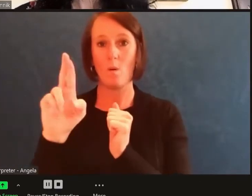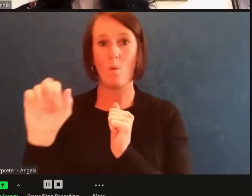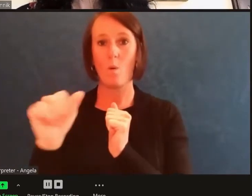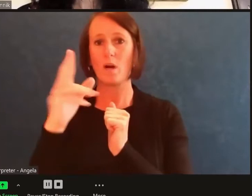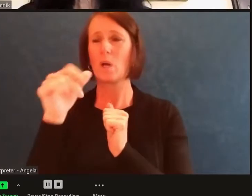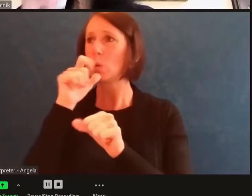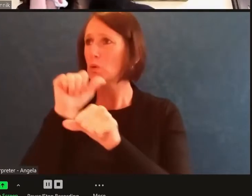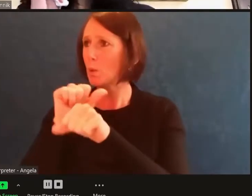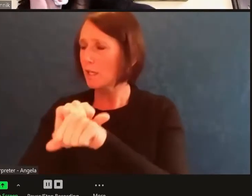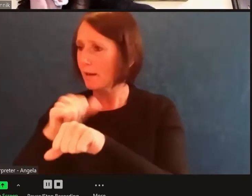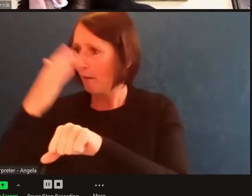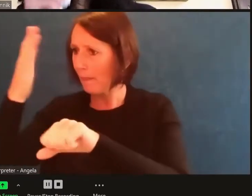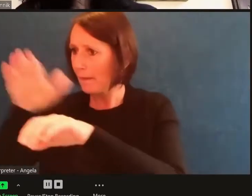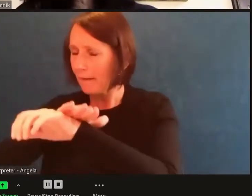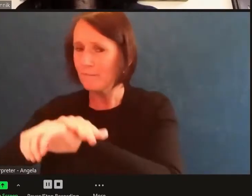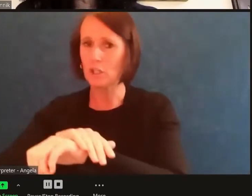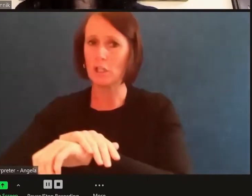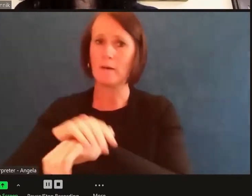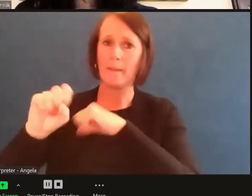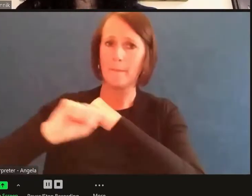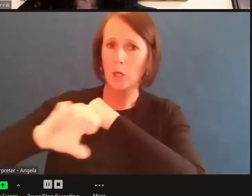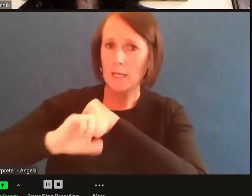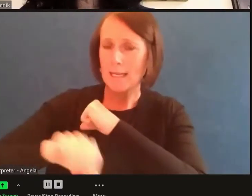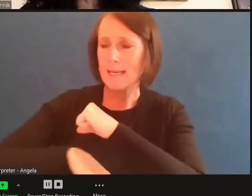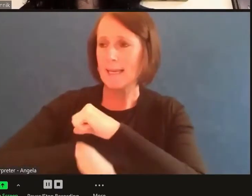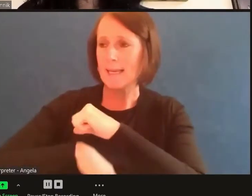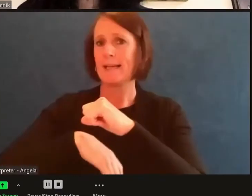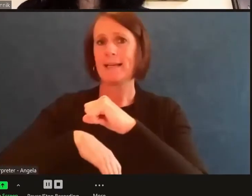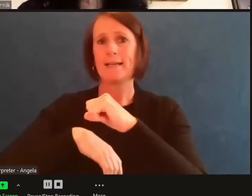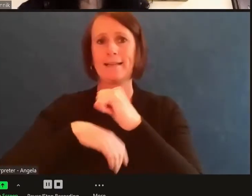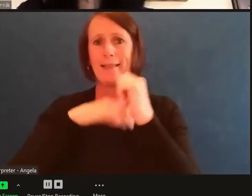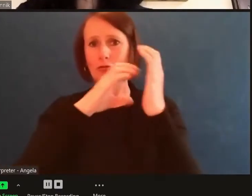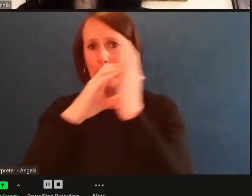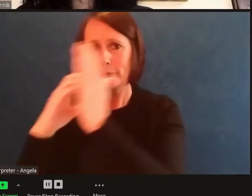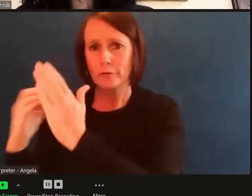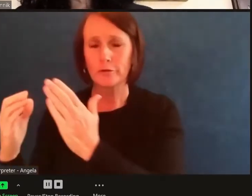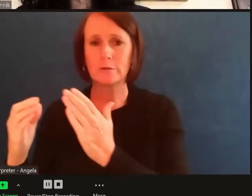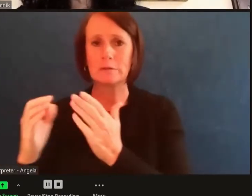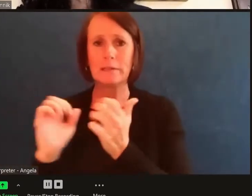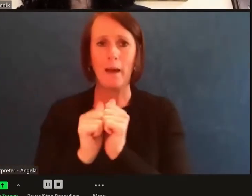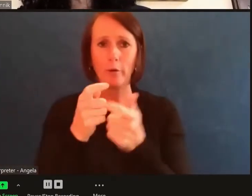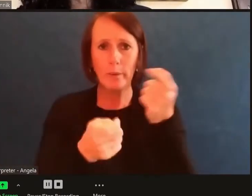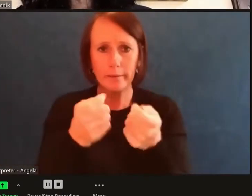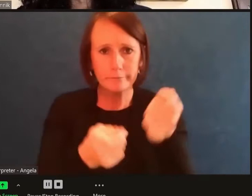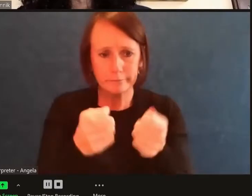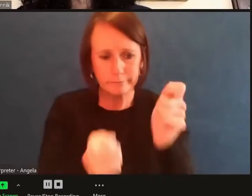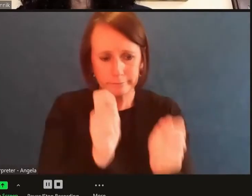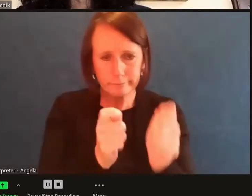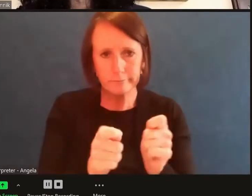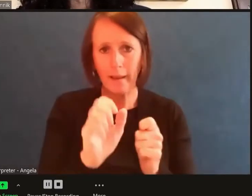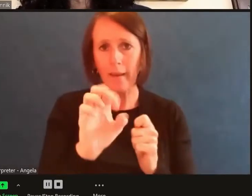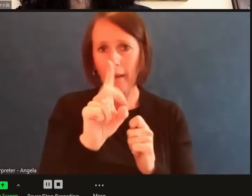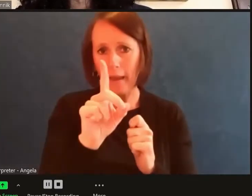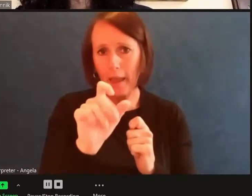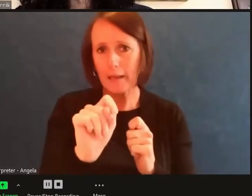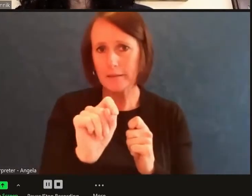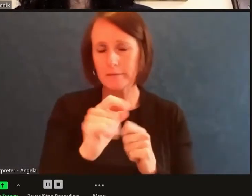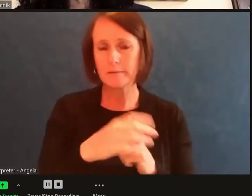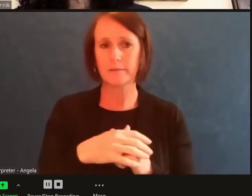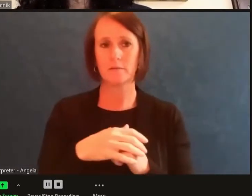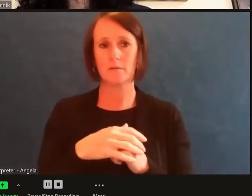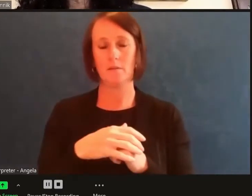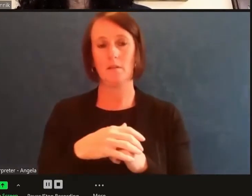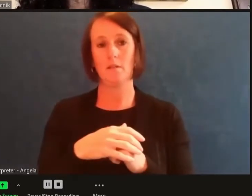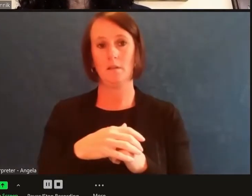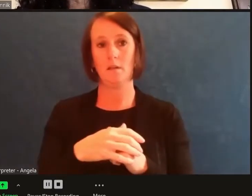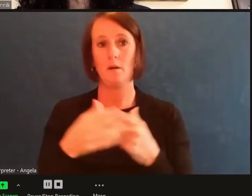would the marketing be and what would chapters be, how would we edit it. And so a lot of processes that go in one, then the next, and the